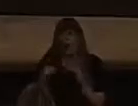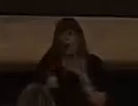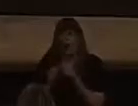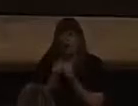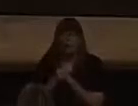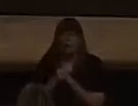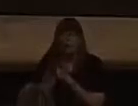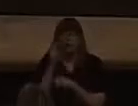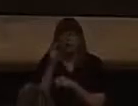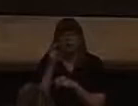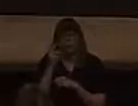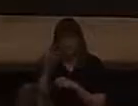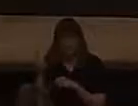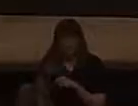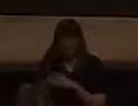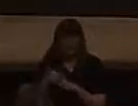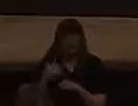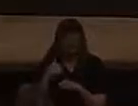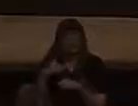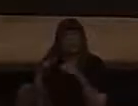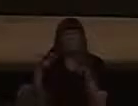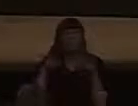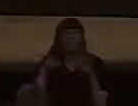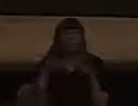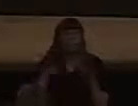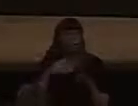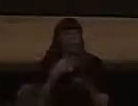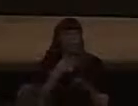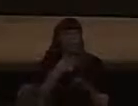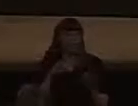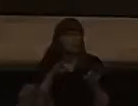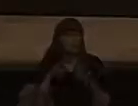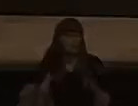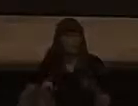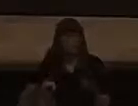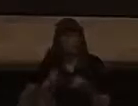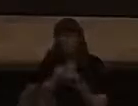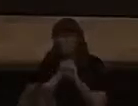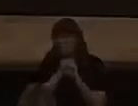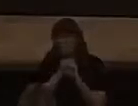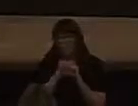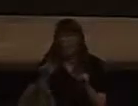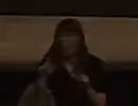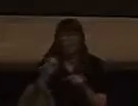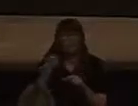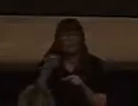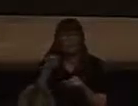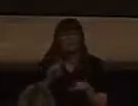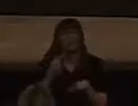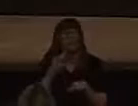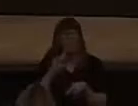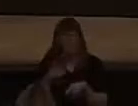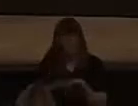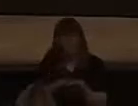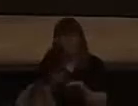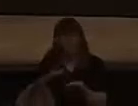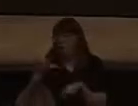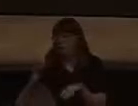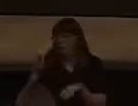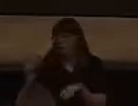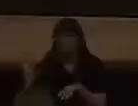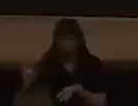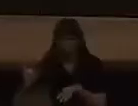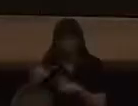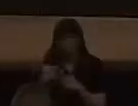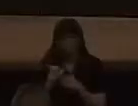Beyond Sight, in having verbal descriptions of all of our sites, and they're all online. And this really